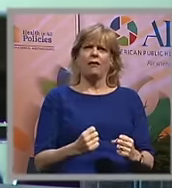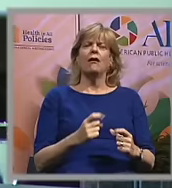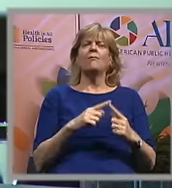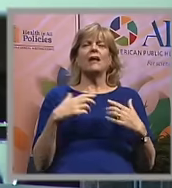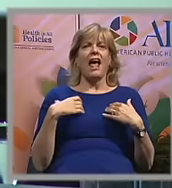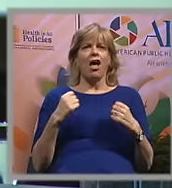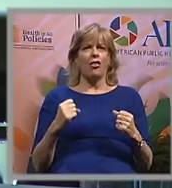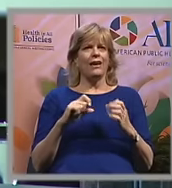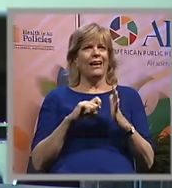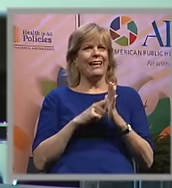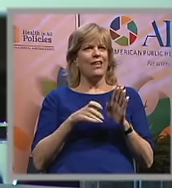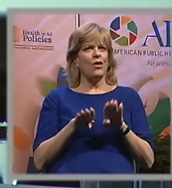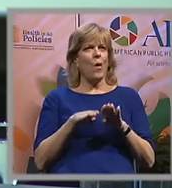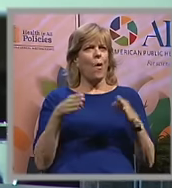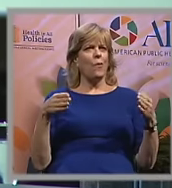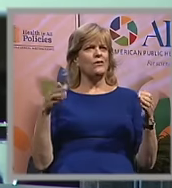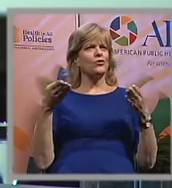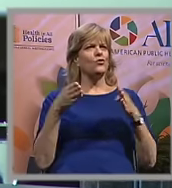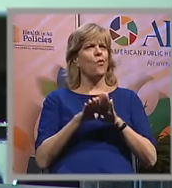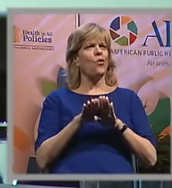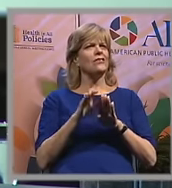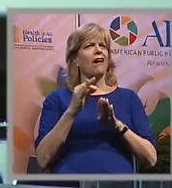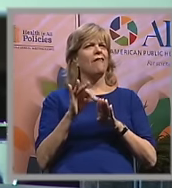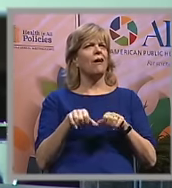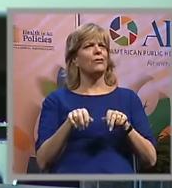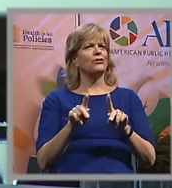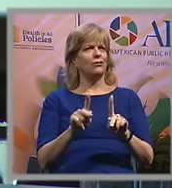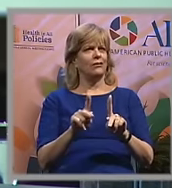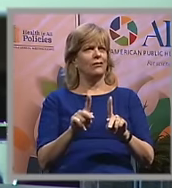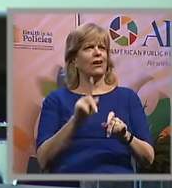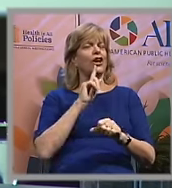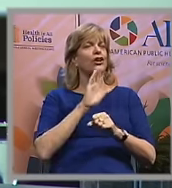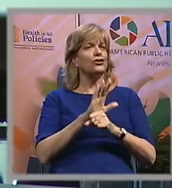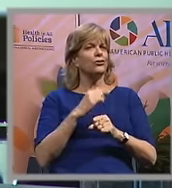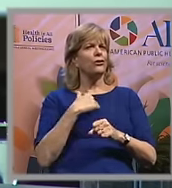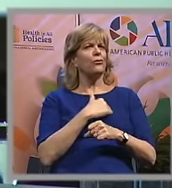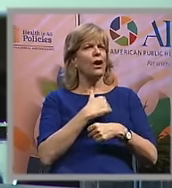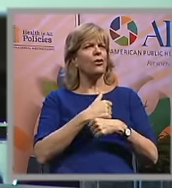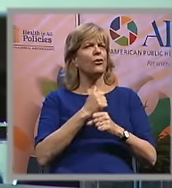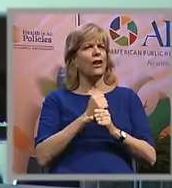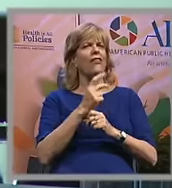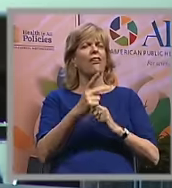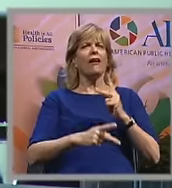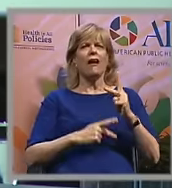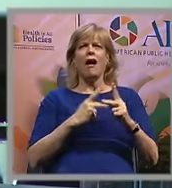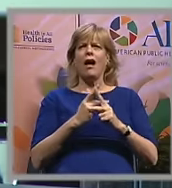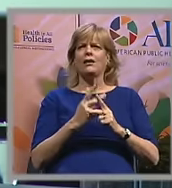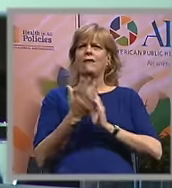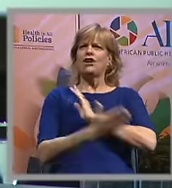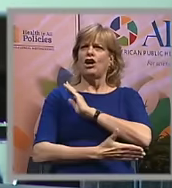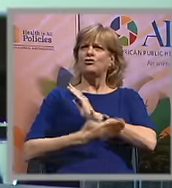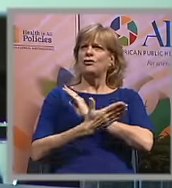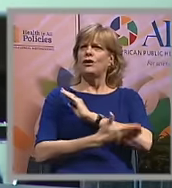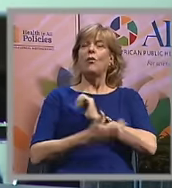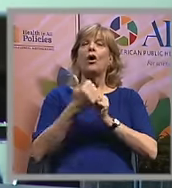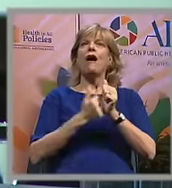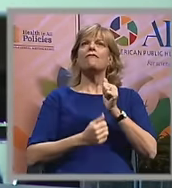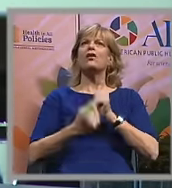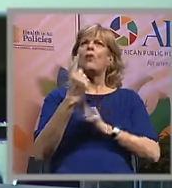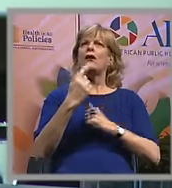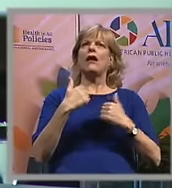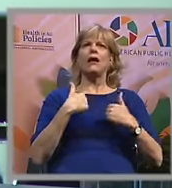key that opens doors of opportunity to people. And it's about ensuring that we are creating the kind of country where everyone has access to